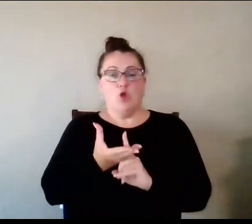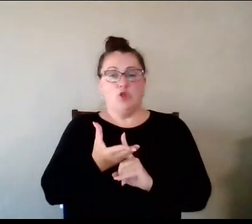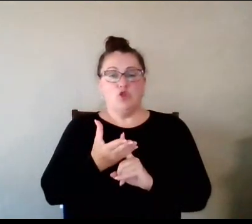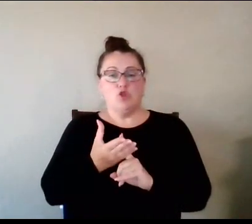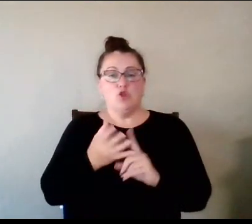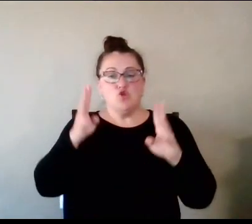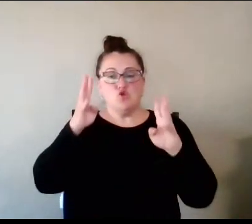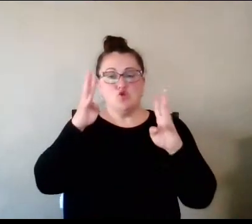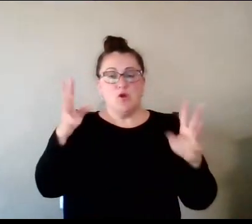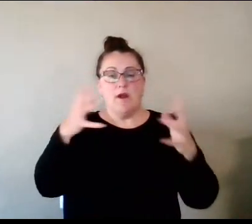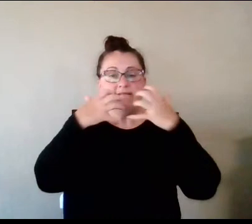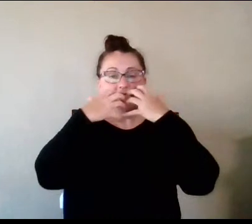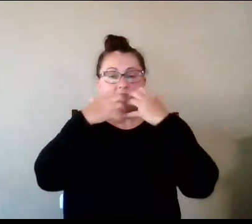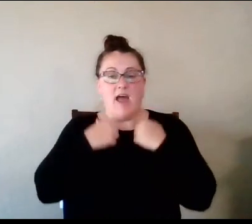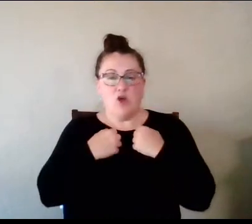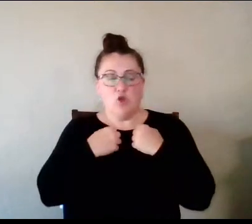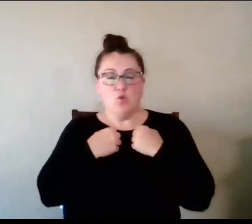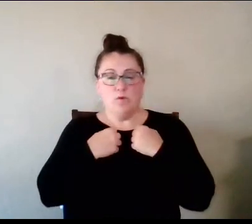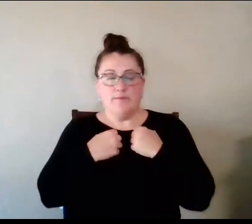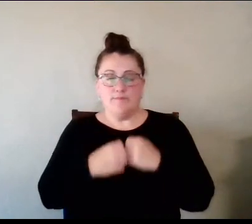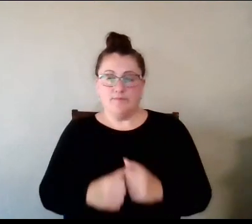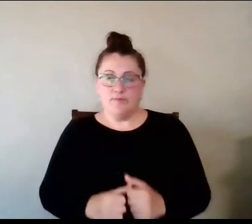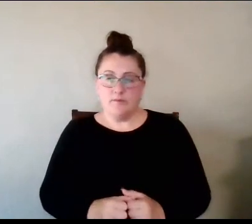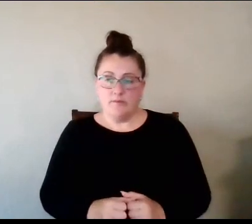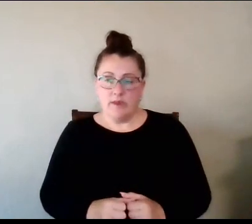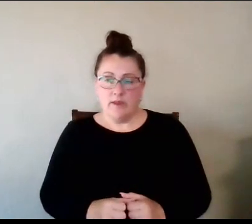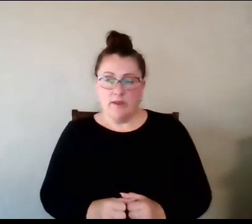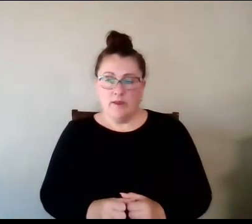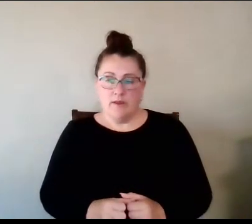strengthening capitalism? Yeah, I think that